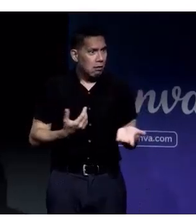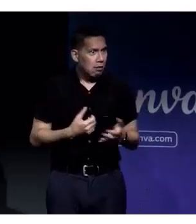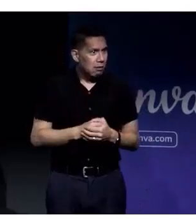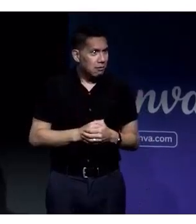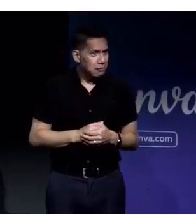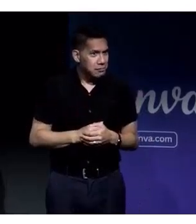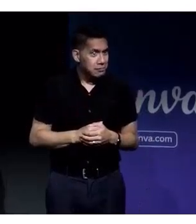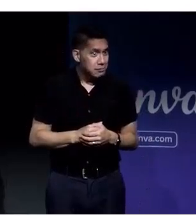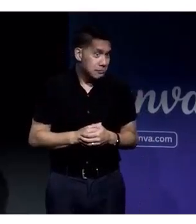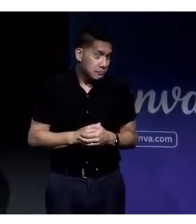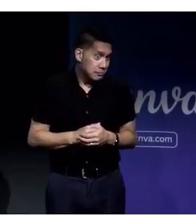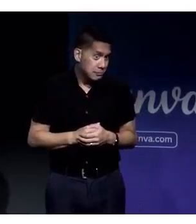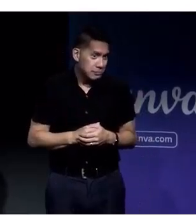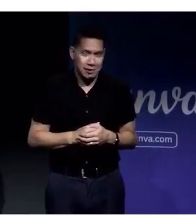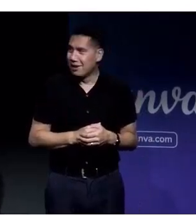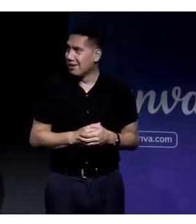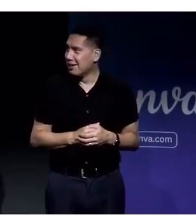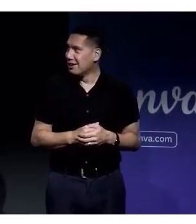And I